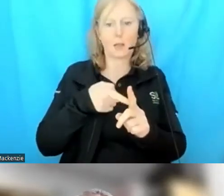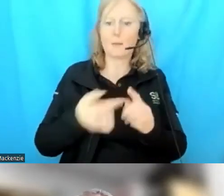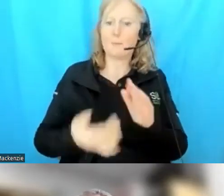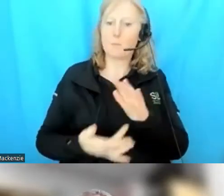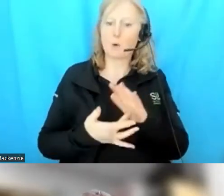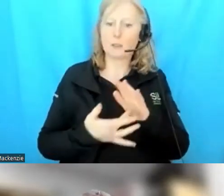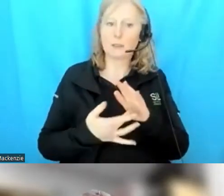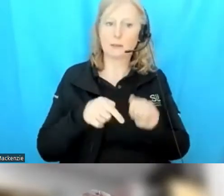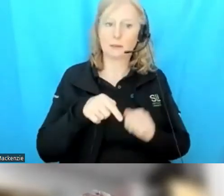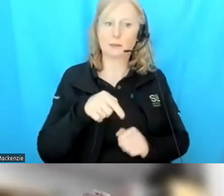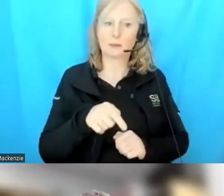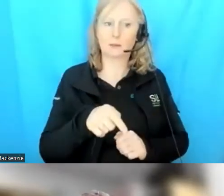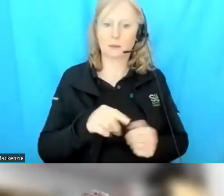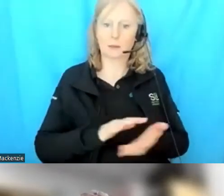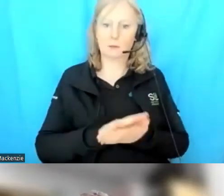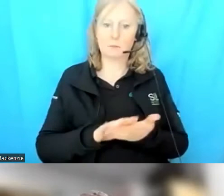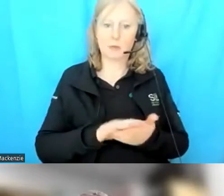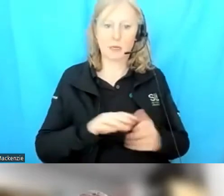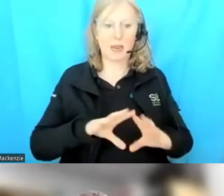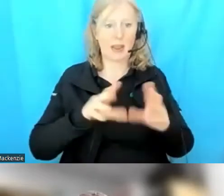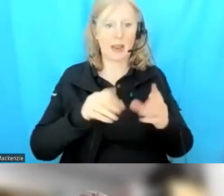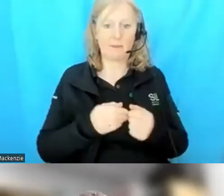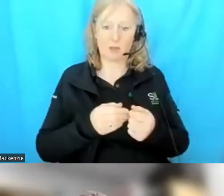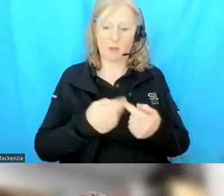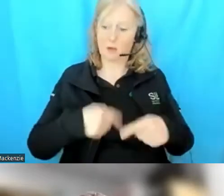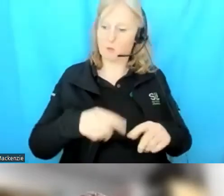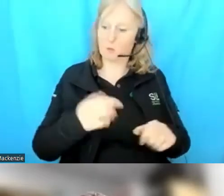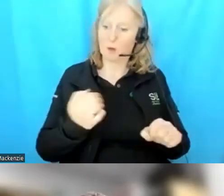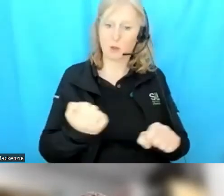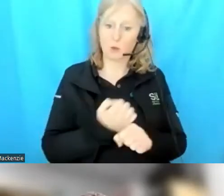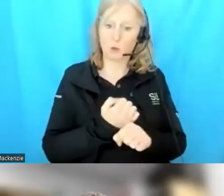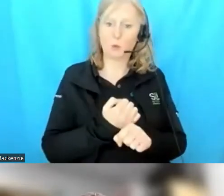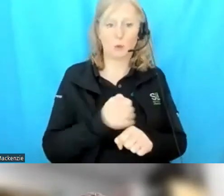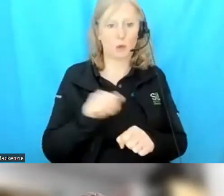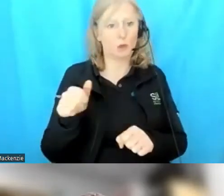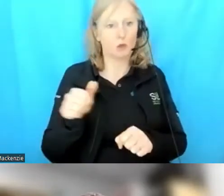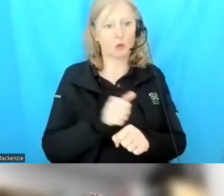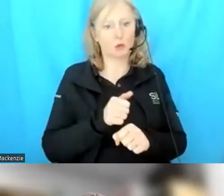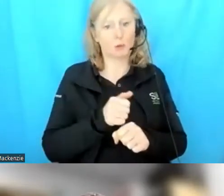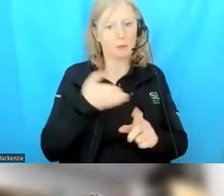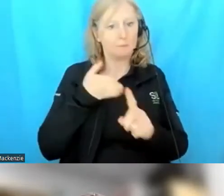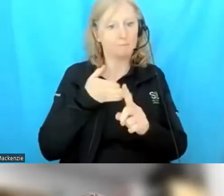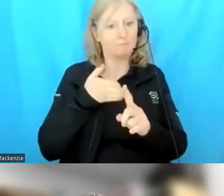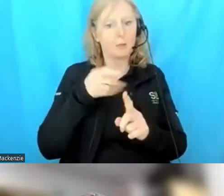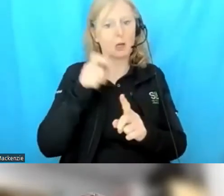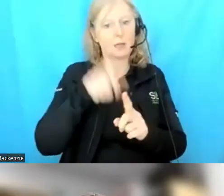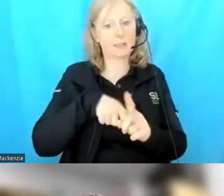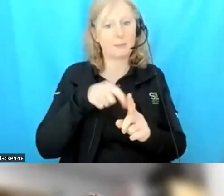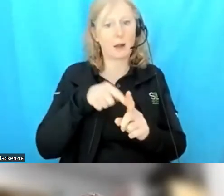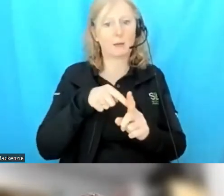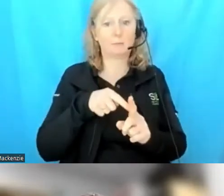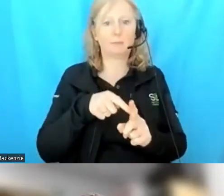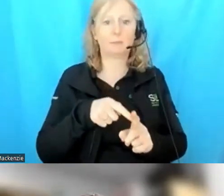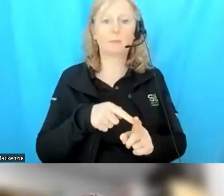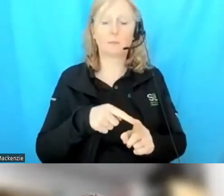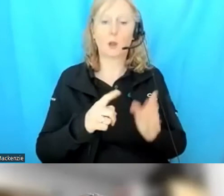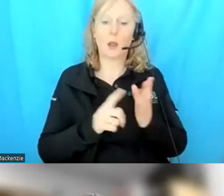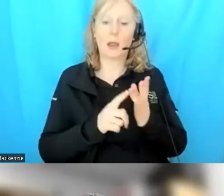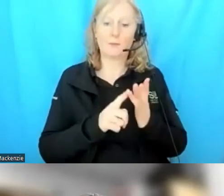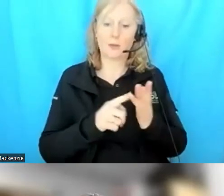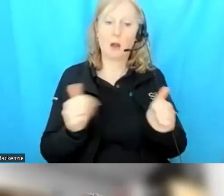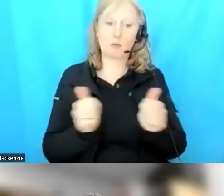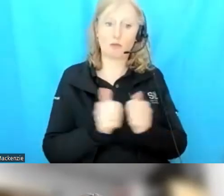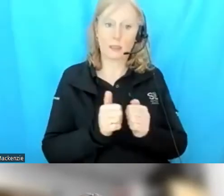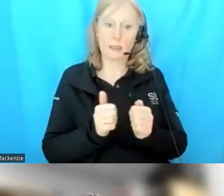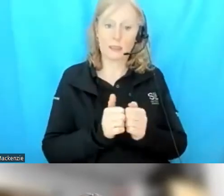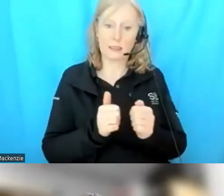therefore everything we do within the business should be reflective of that. Yeah, I can completely agree with Robert that what we're focusing on